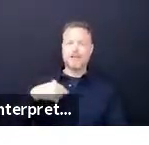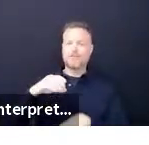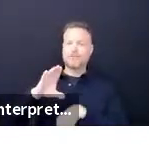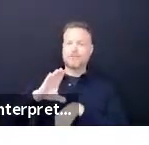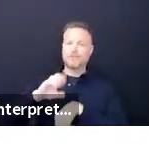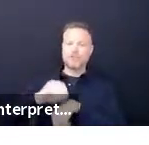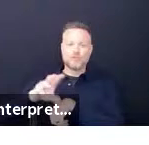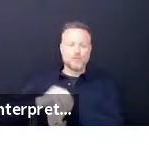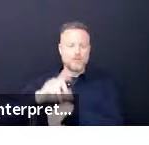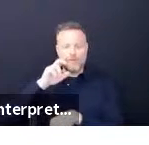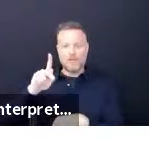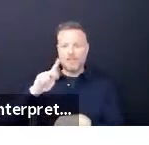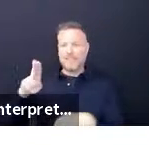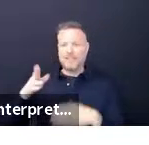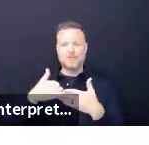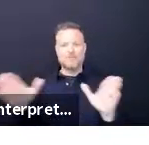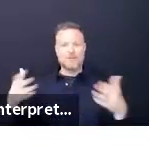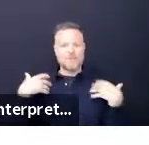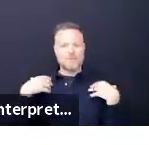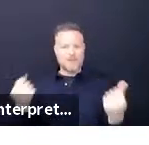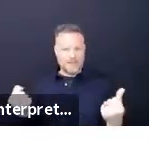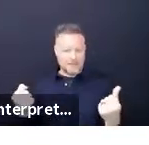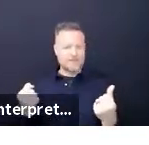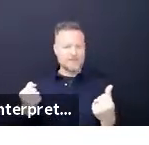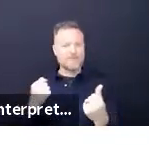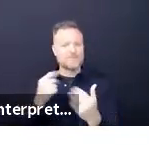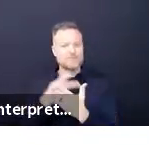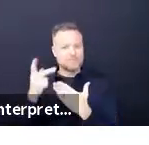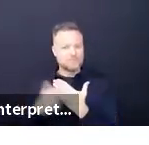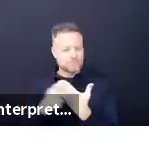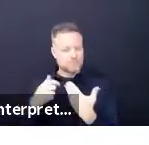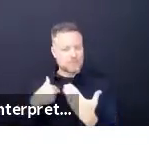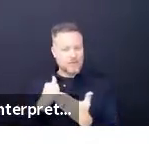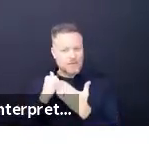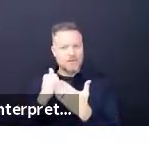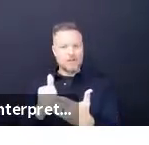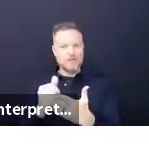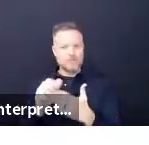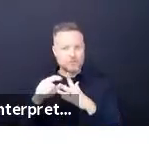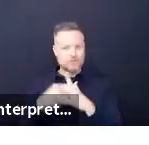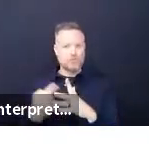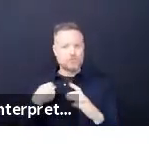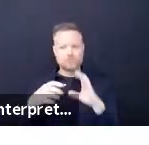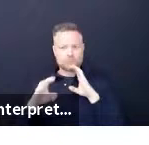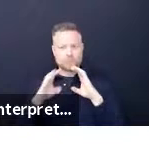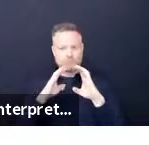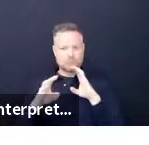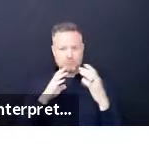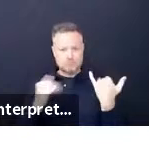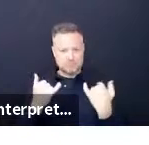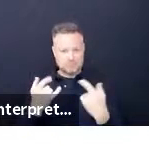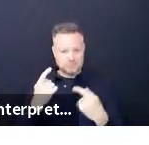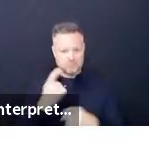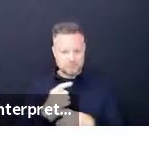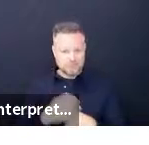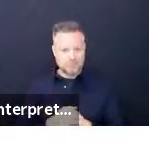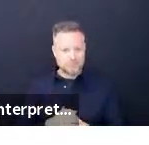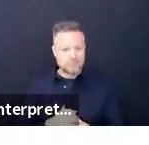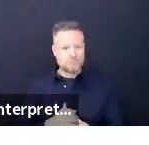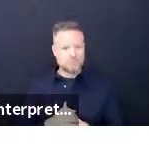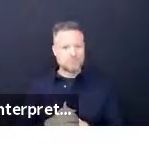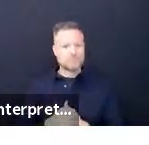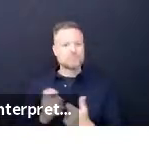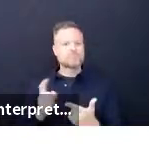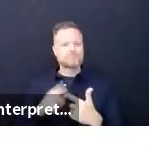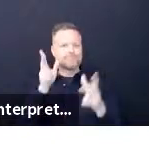Health Practice Program, and I'd like to help lead off our conversation today. As I listened to our speakers, I